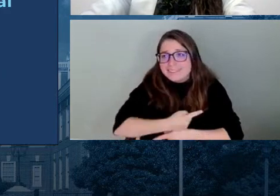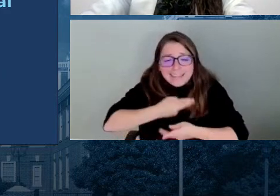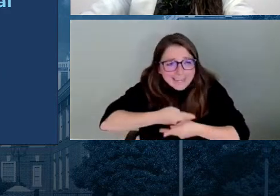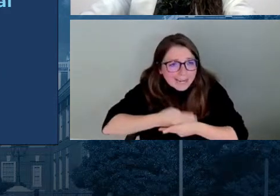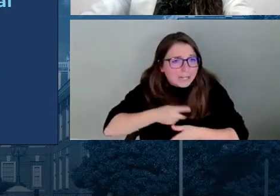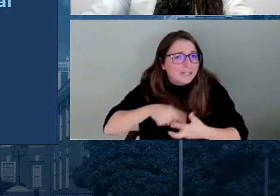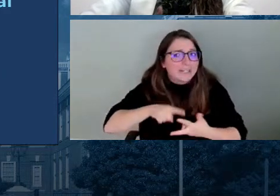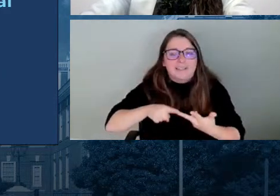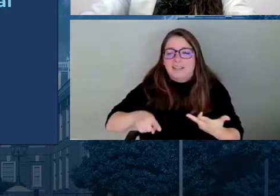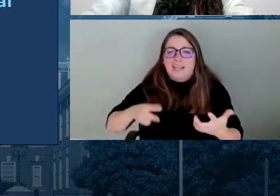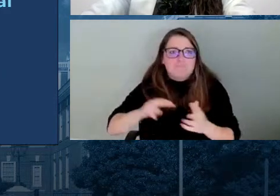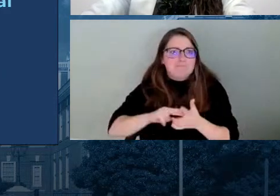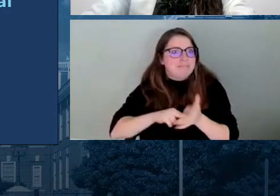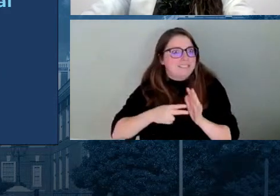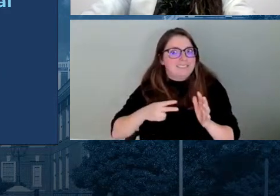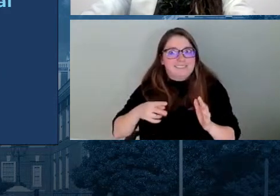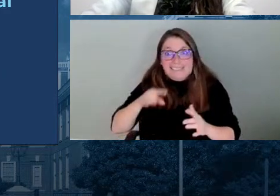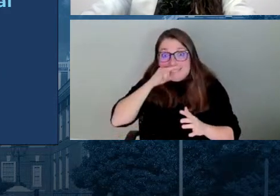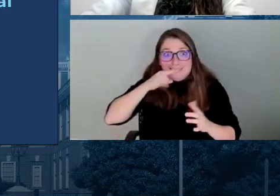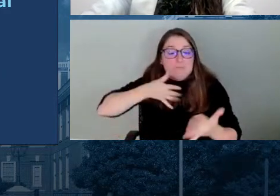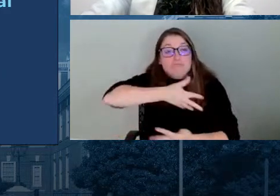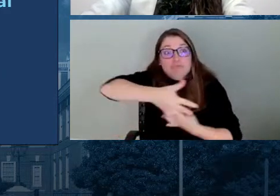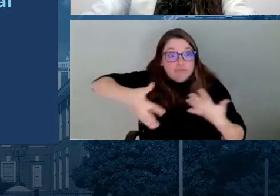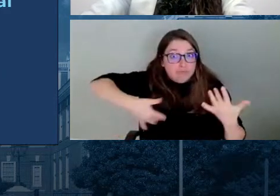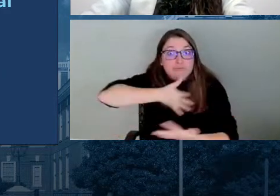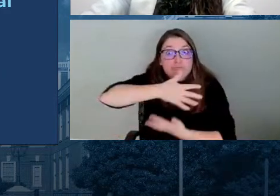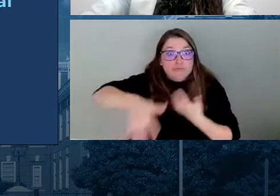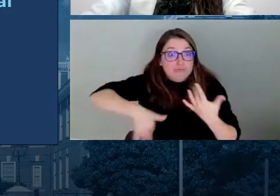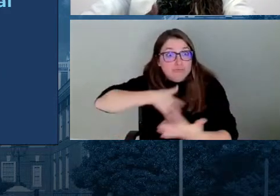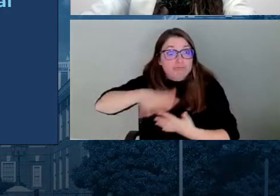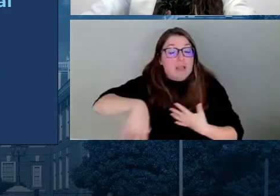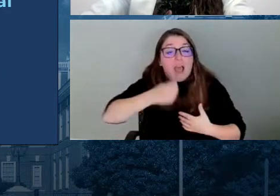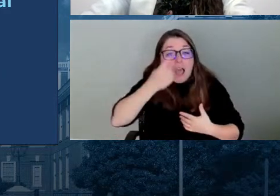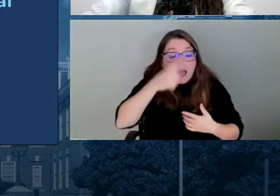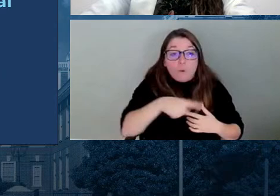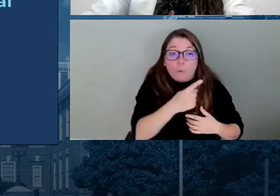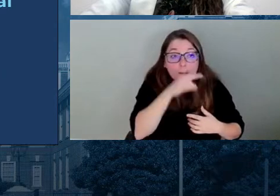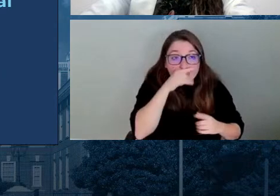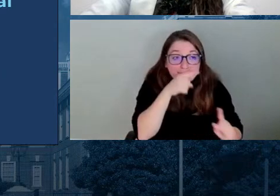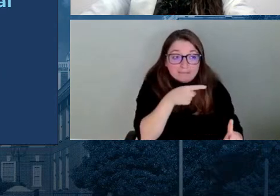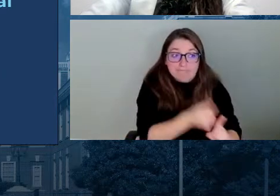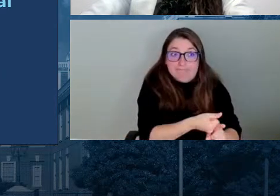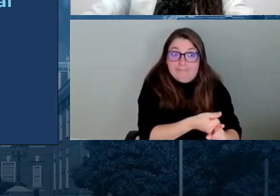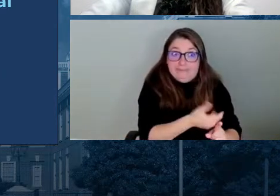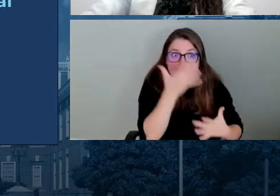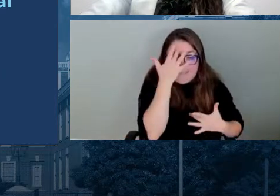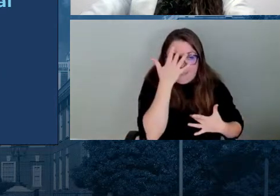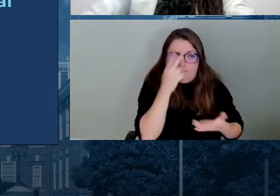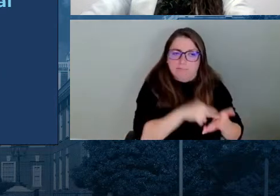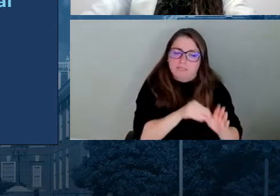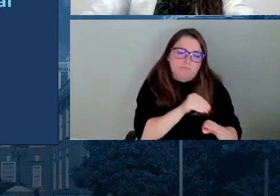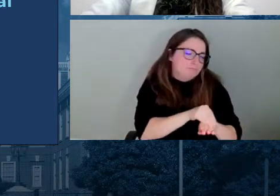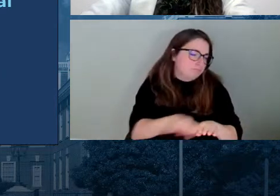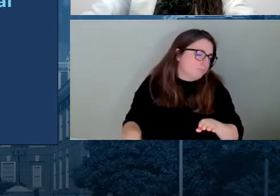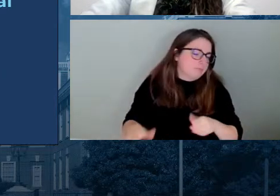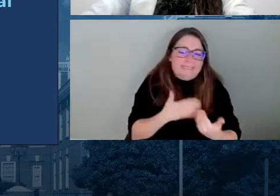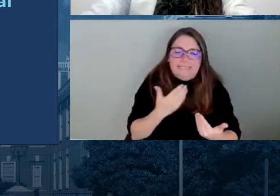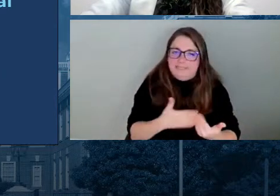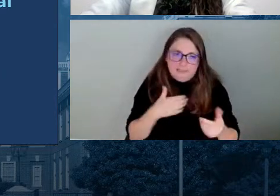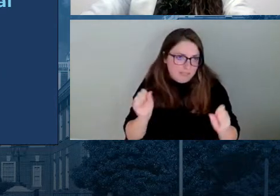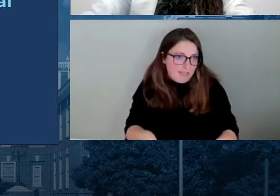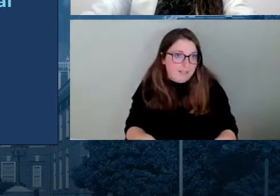other children. And as one child gets sick, another child may get sick. And so if your child comes home with symptoms, here's some helpful things that you can look